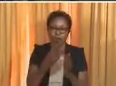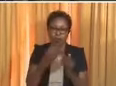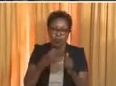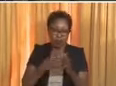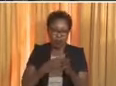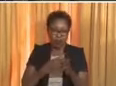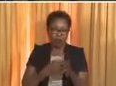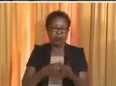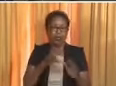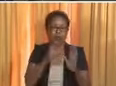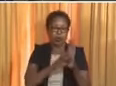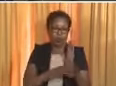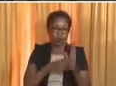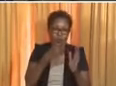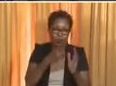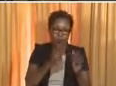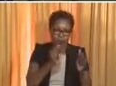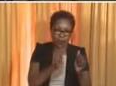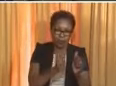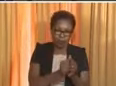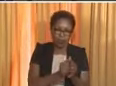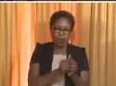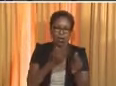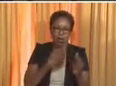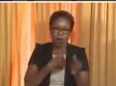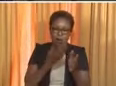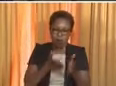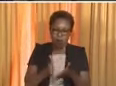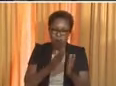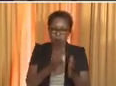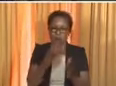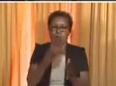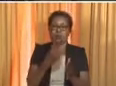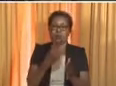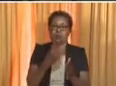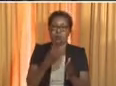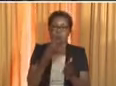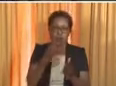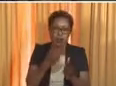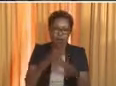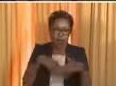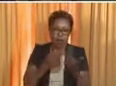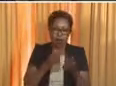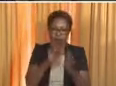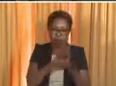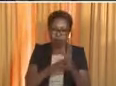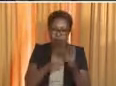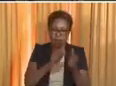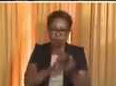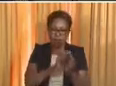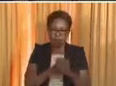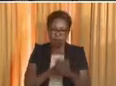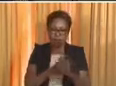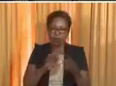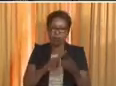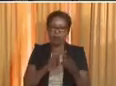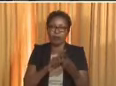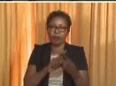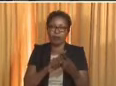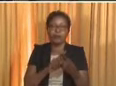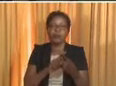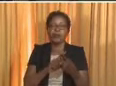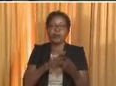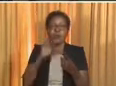Constitution 2010 provides for two processes through which it can be amended. These are the parliamentary initiative and the